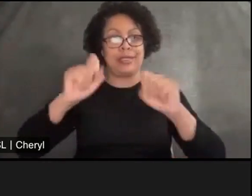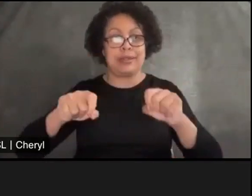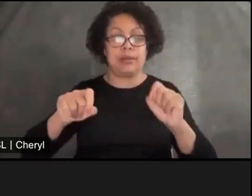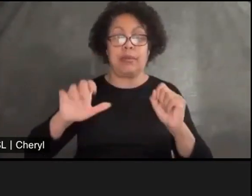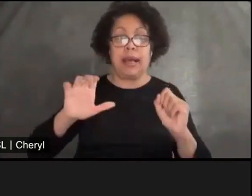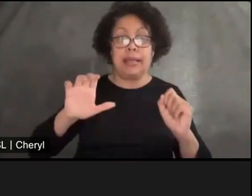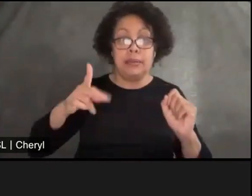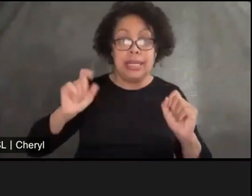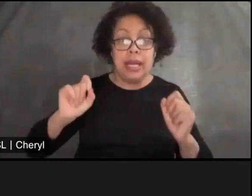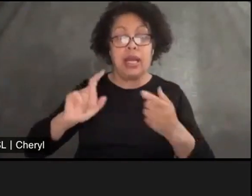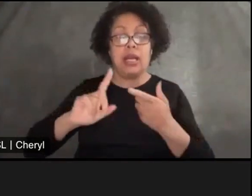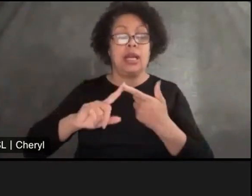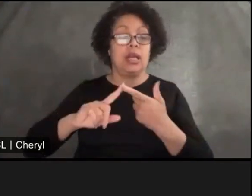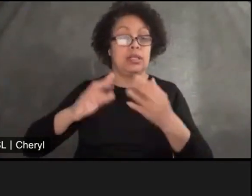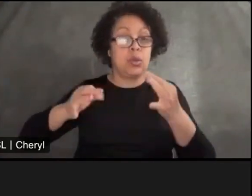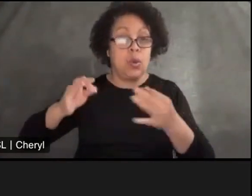of social services.